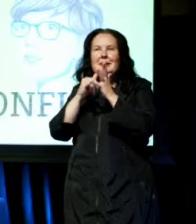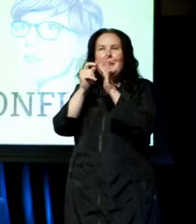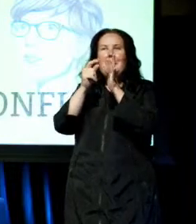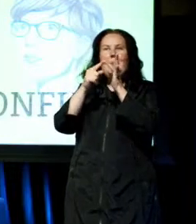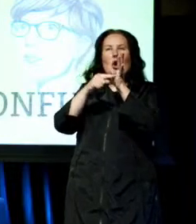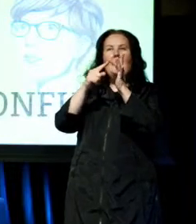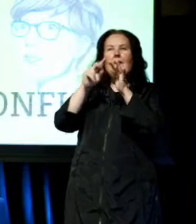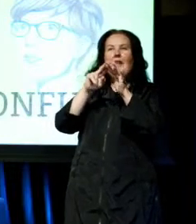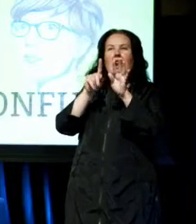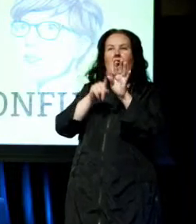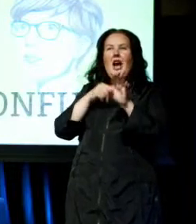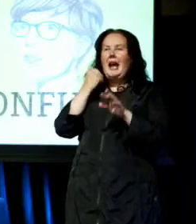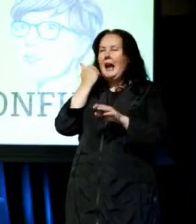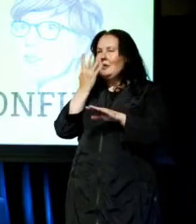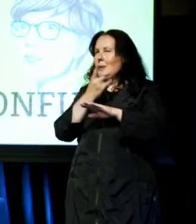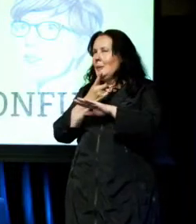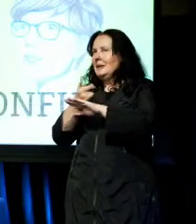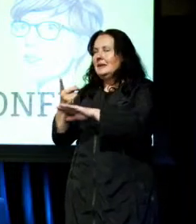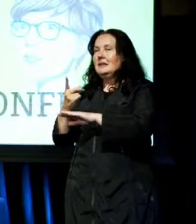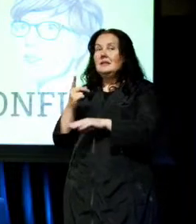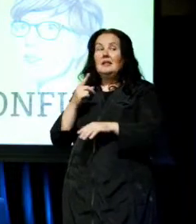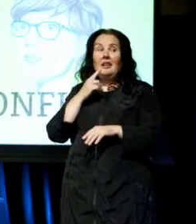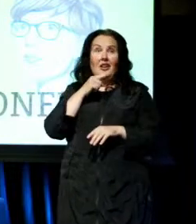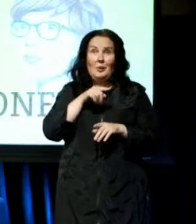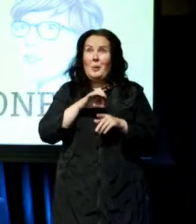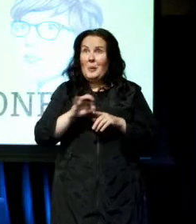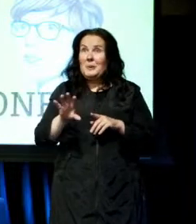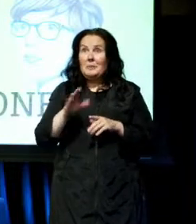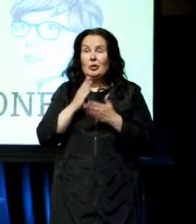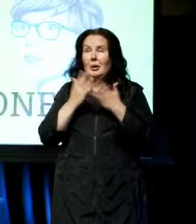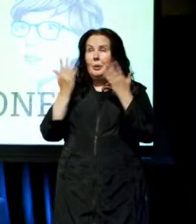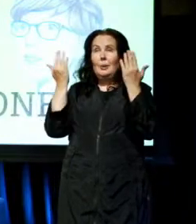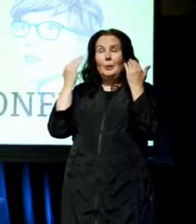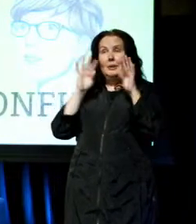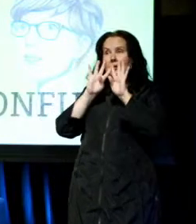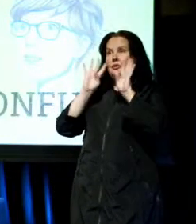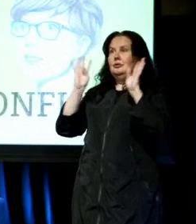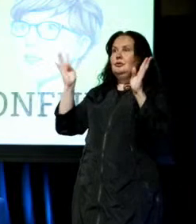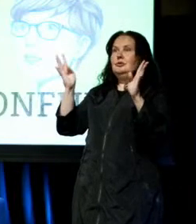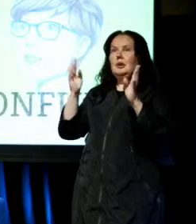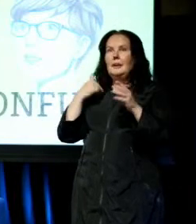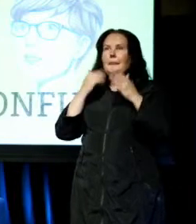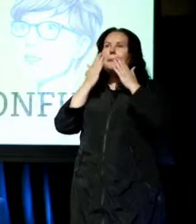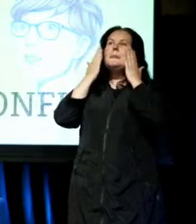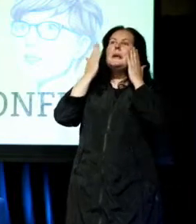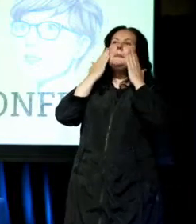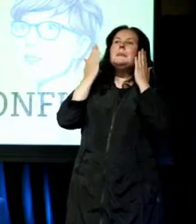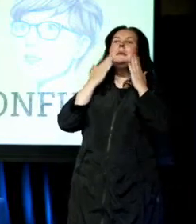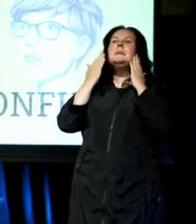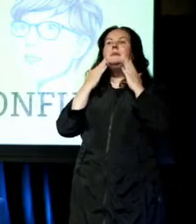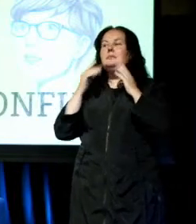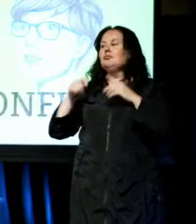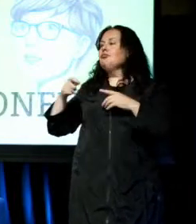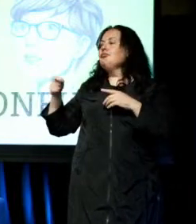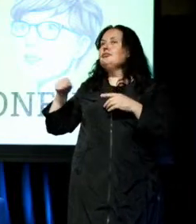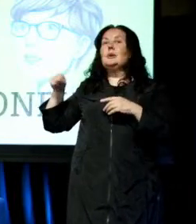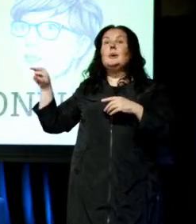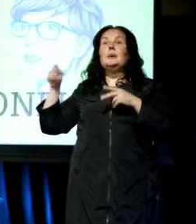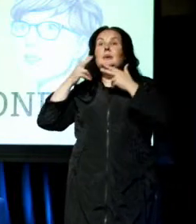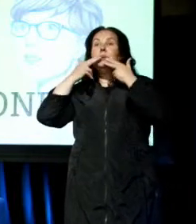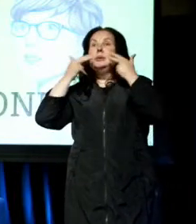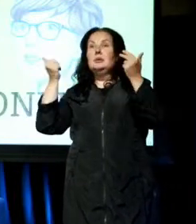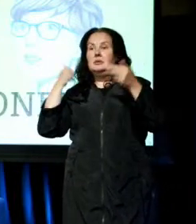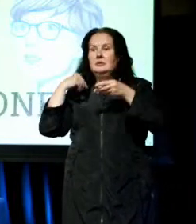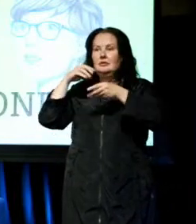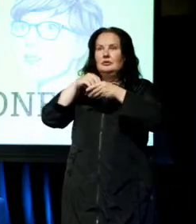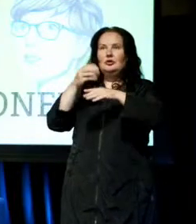That's awesome. They were so cool, and I got to be in like makeup chairs next to them. Just like even like being